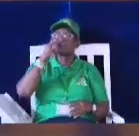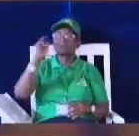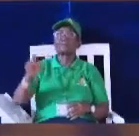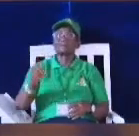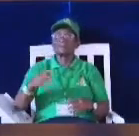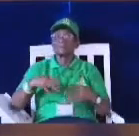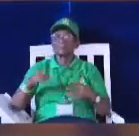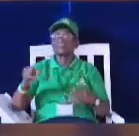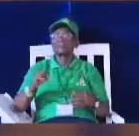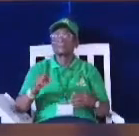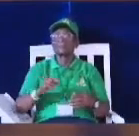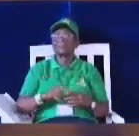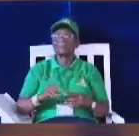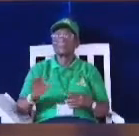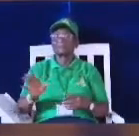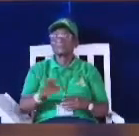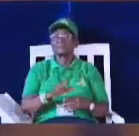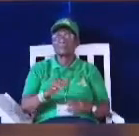And